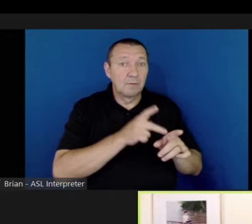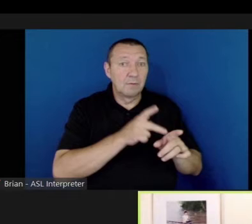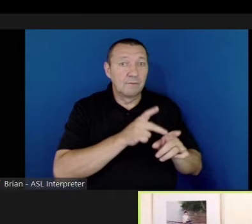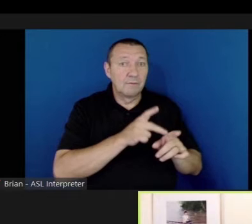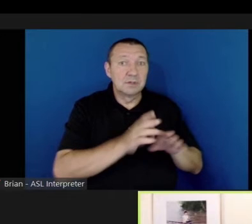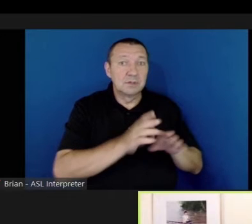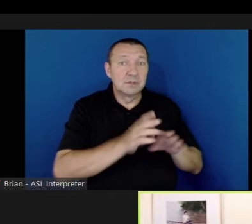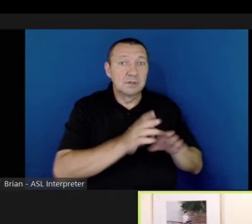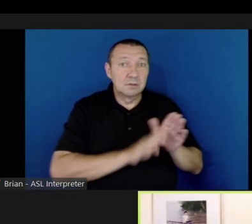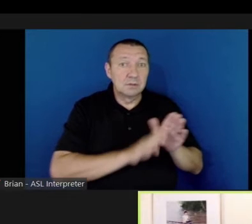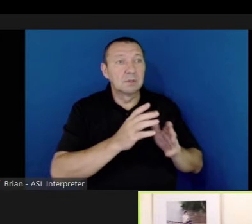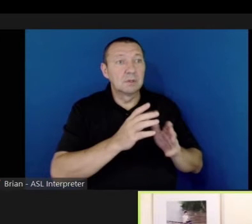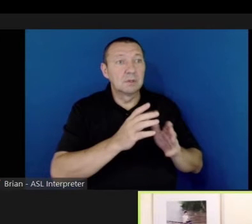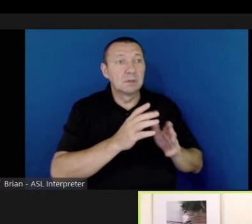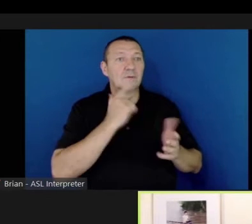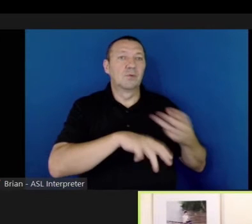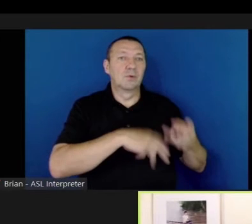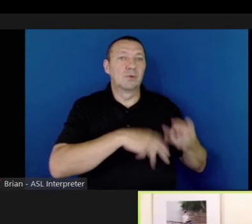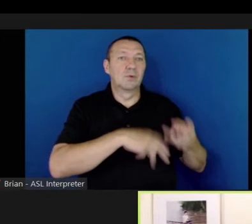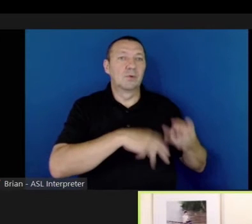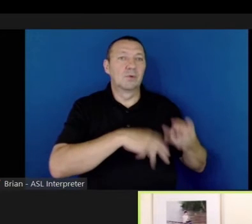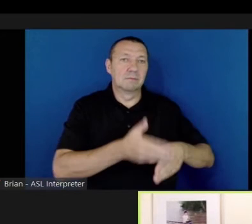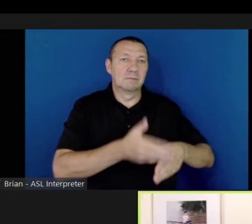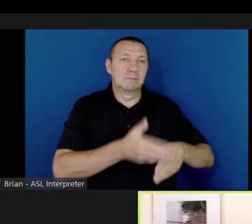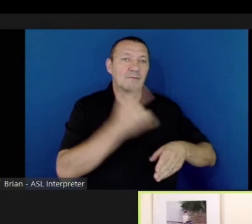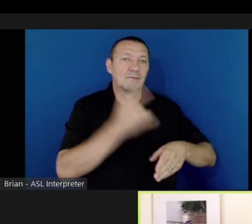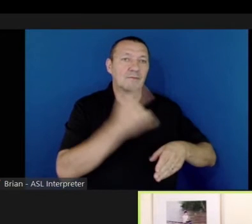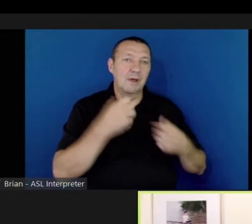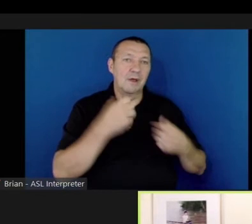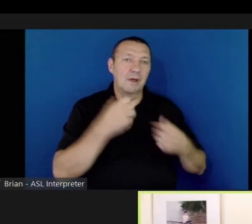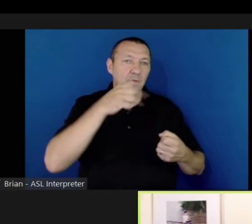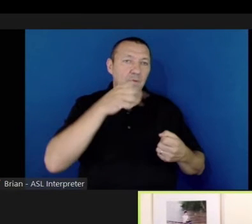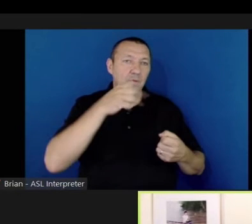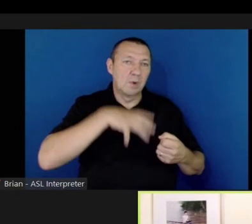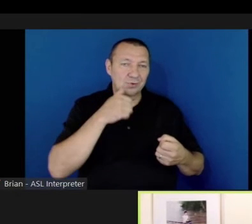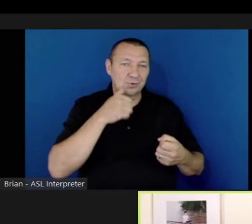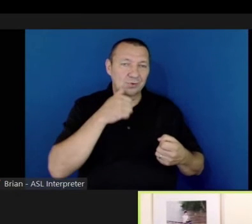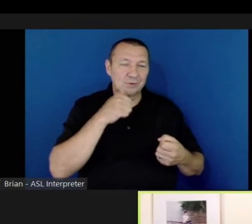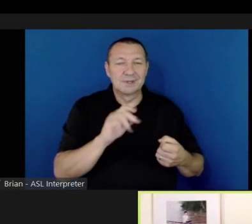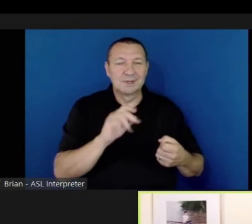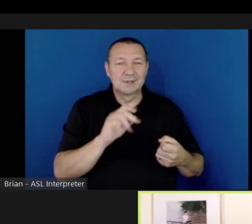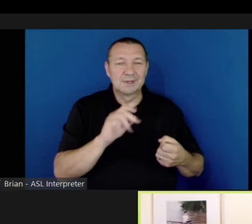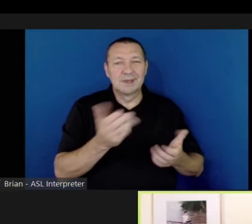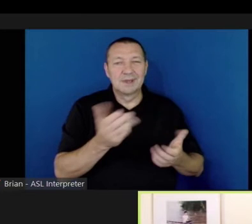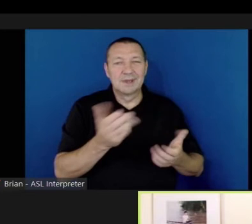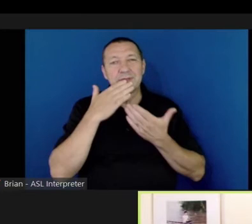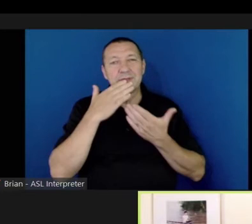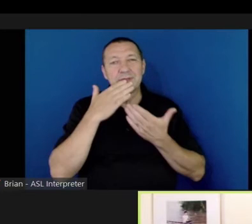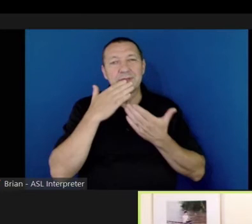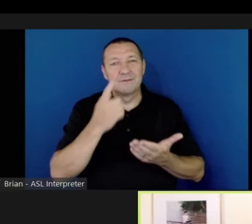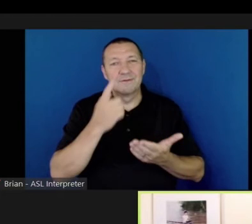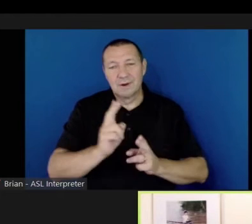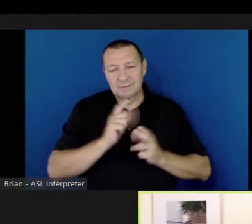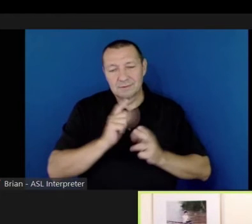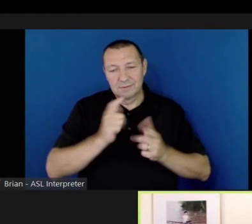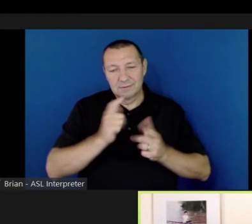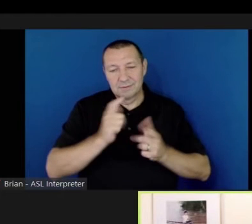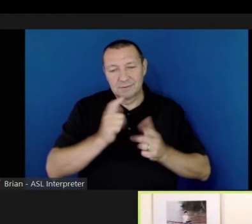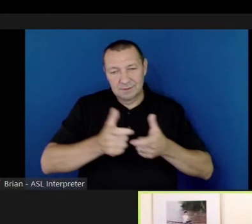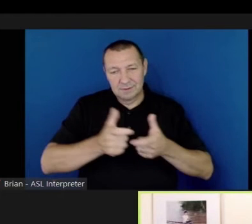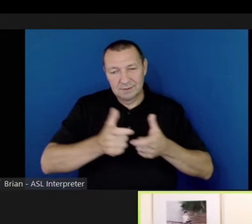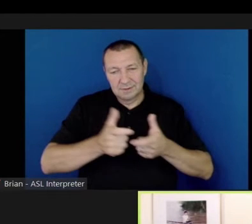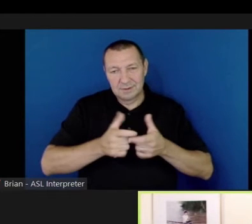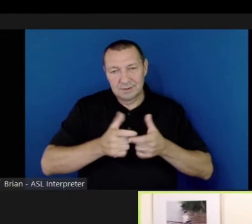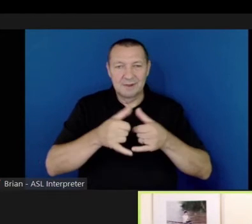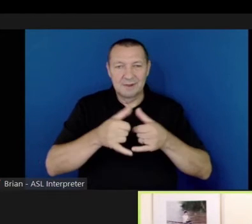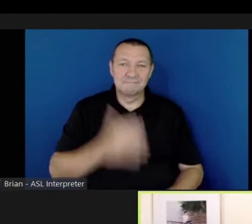for all, especially for women and girls. Again, thank you so much for this recognition and this honor. Thank you.